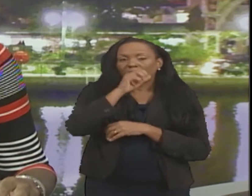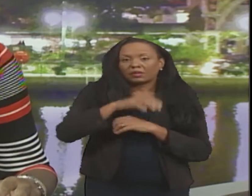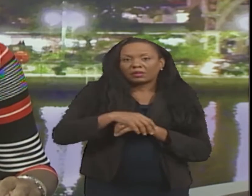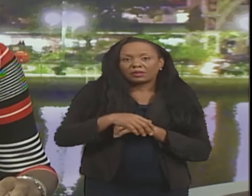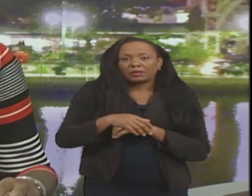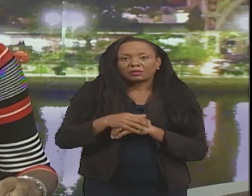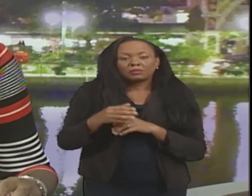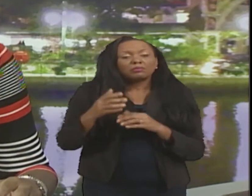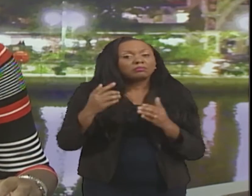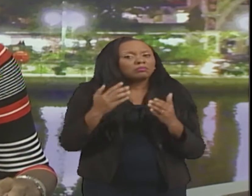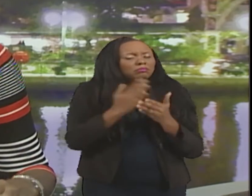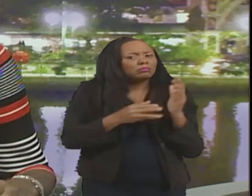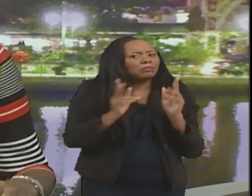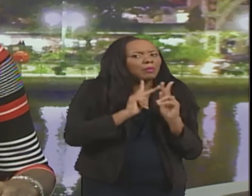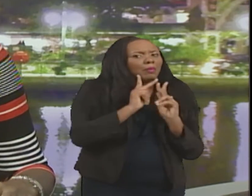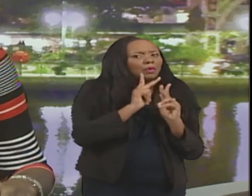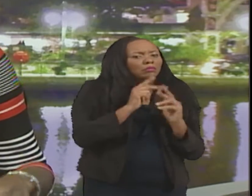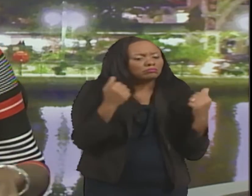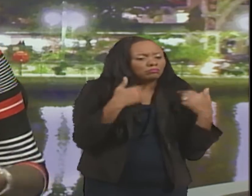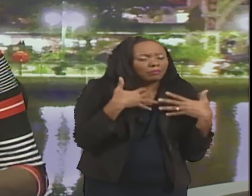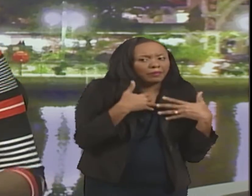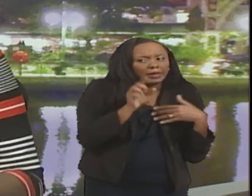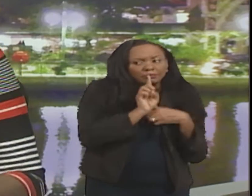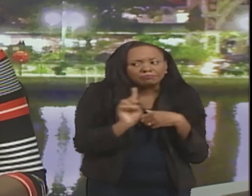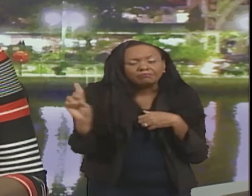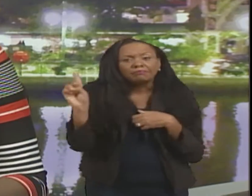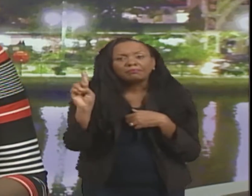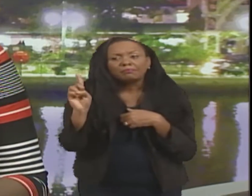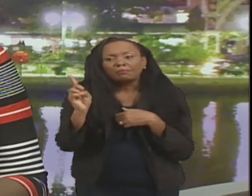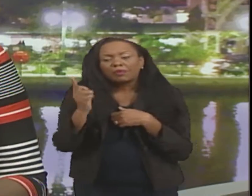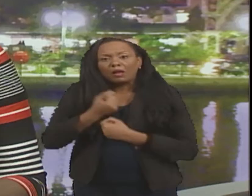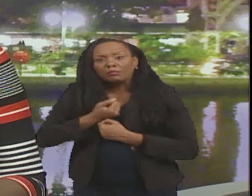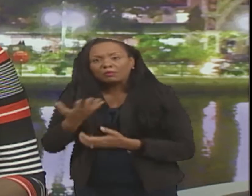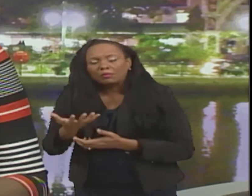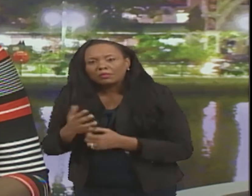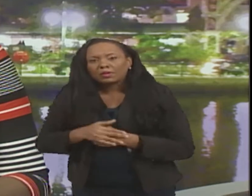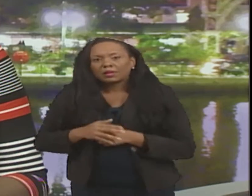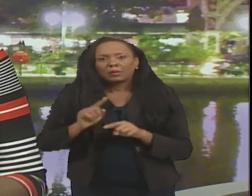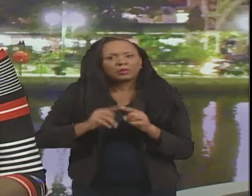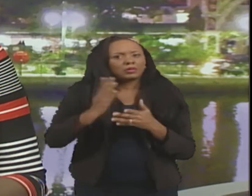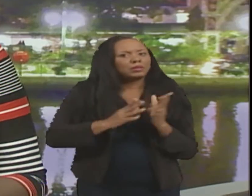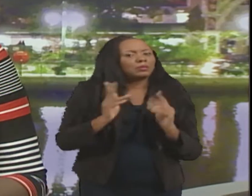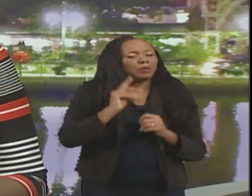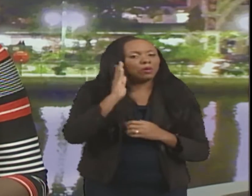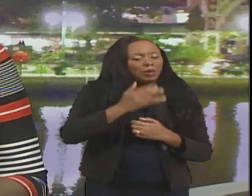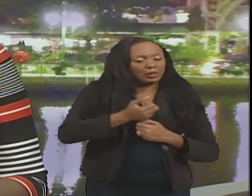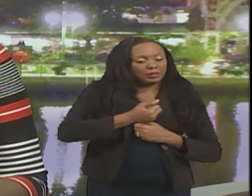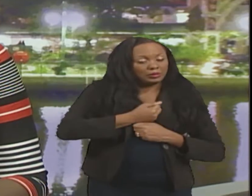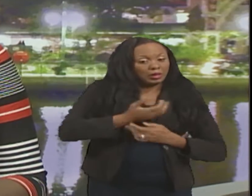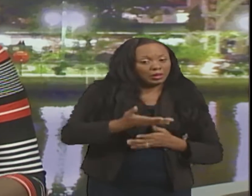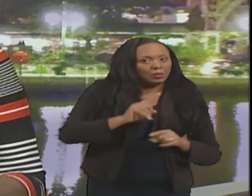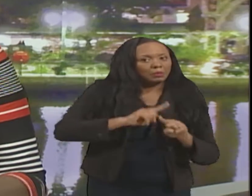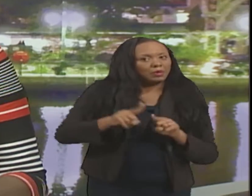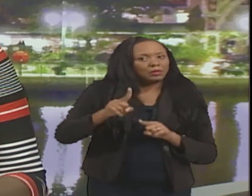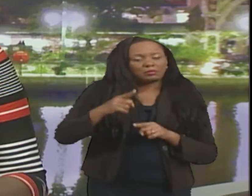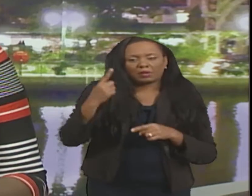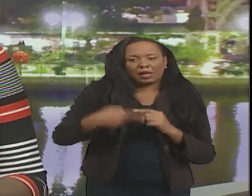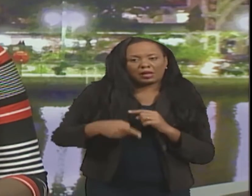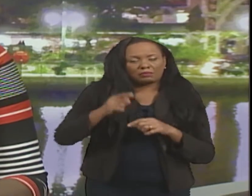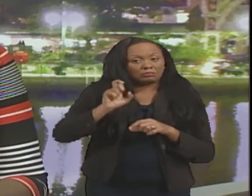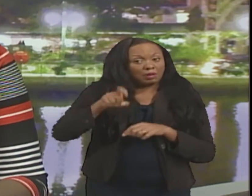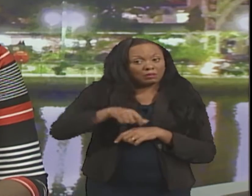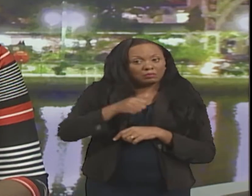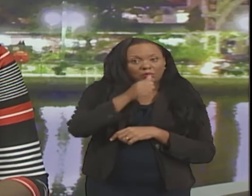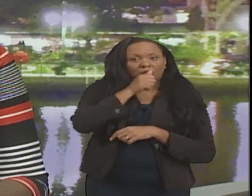of fear, many people are only willing to assist police off the record. And he believes witness protection legislation could